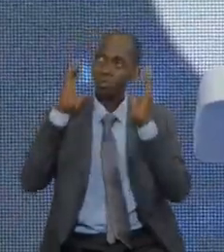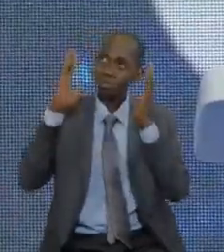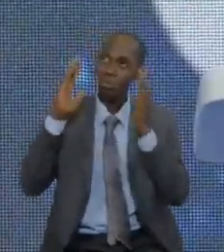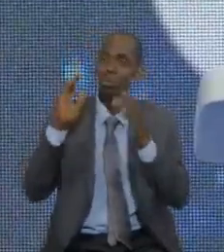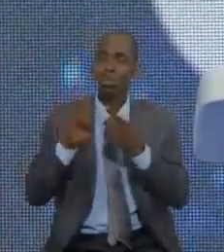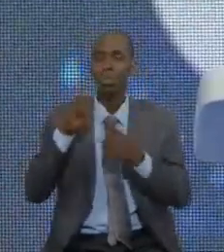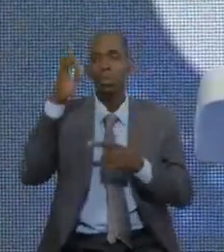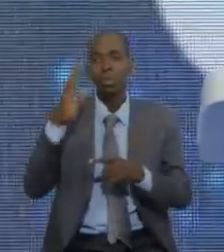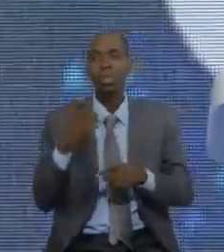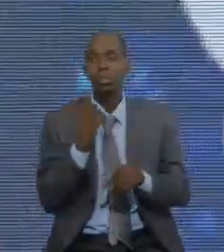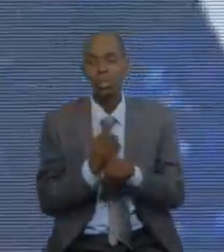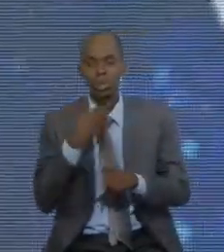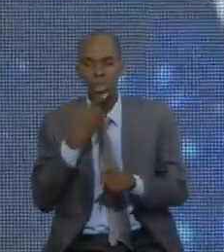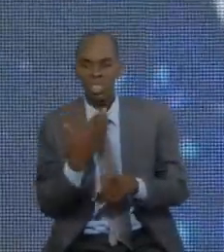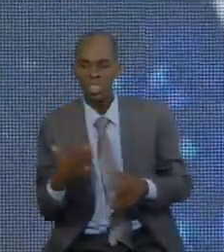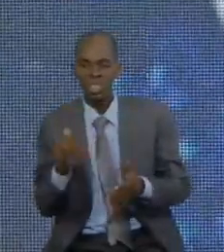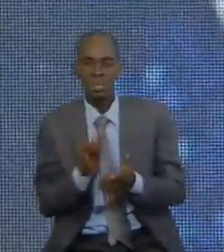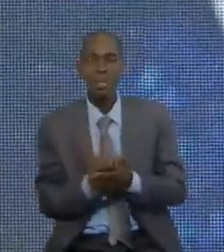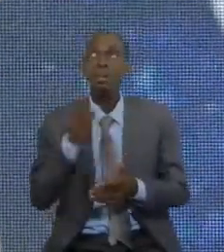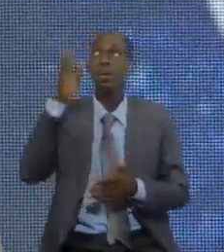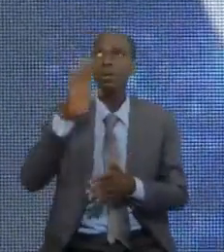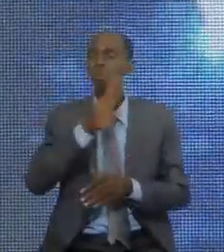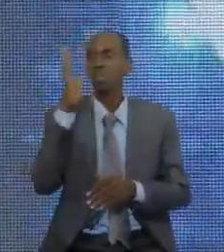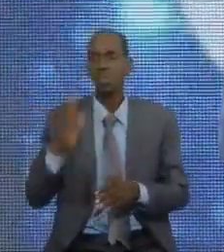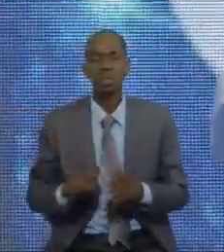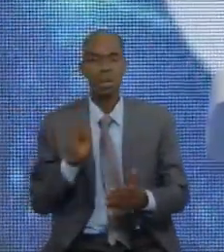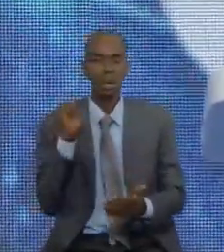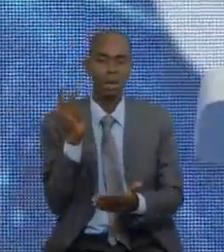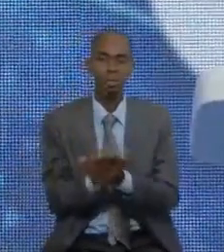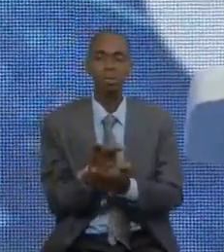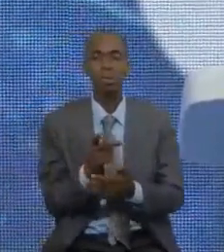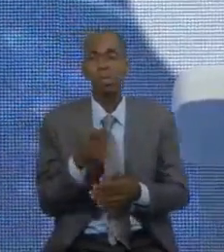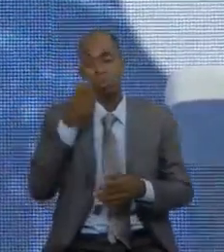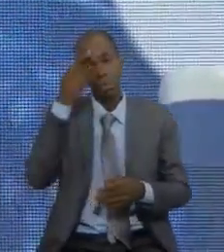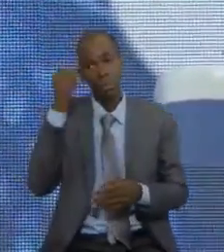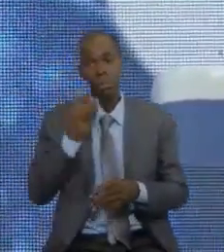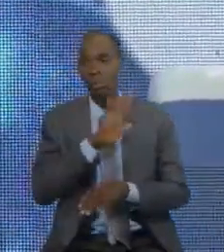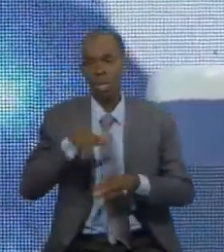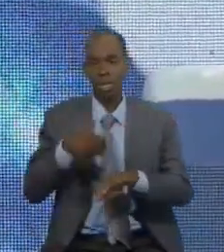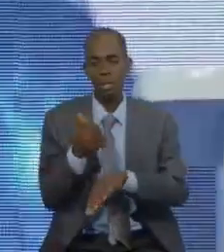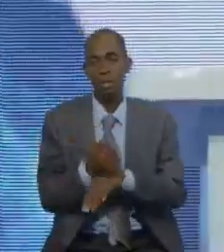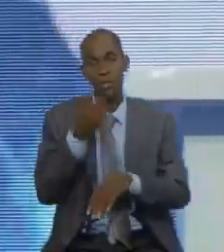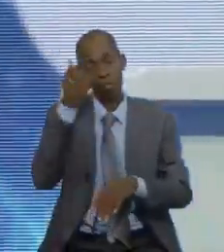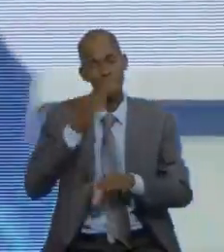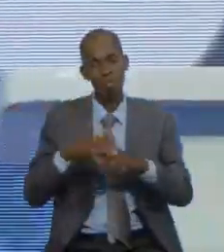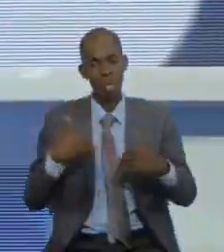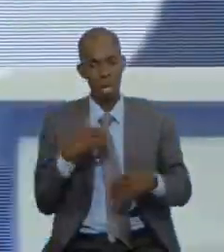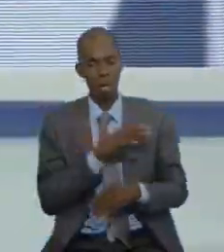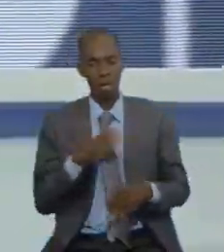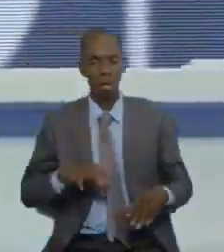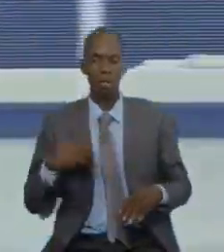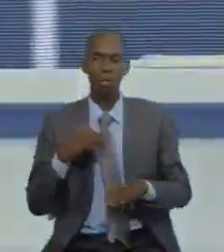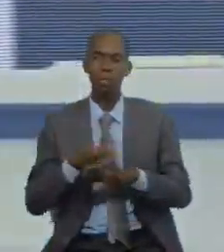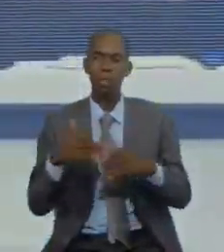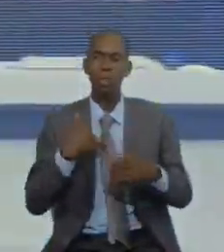we did things that were not approved of God. Because we didn't have Christ and we didn't have God.